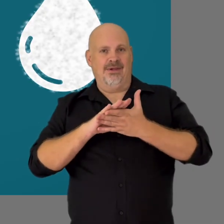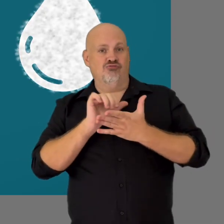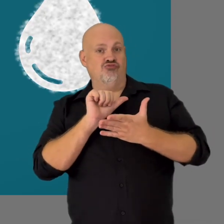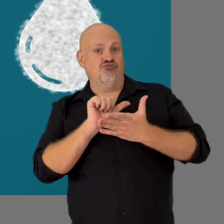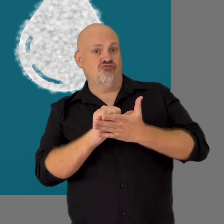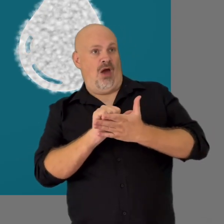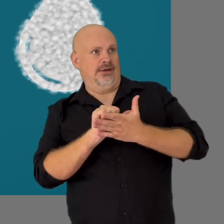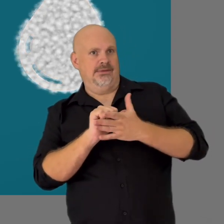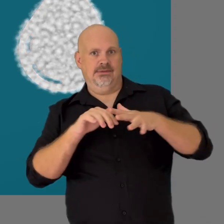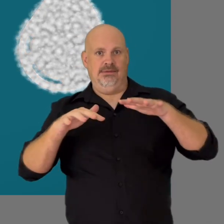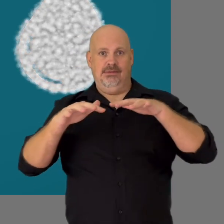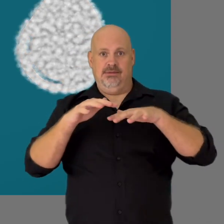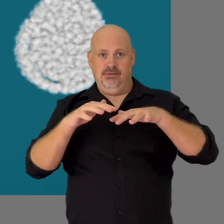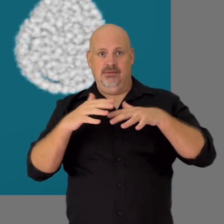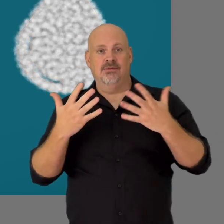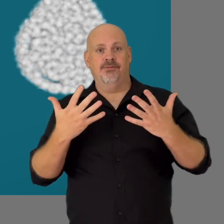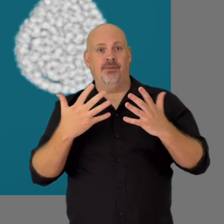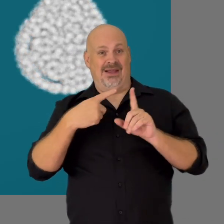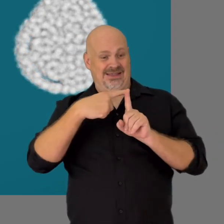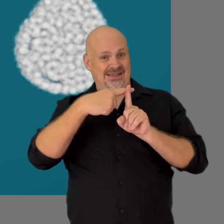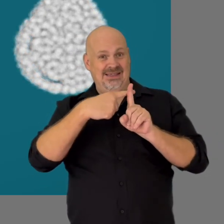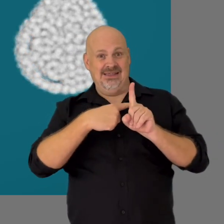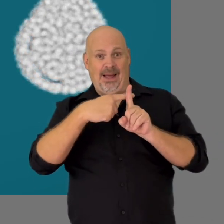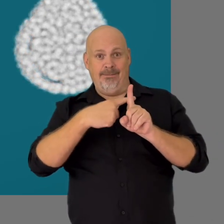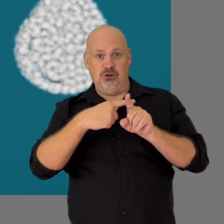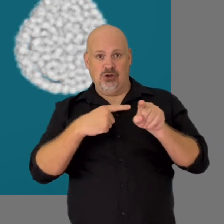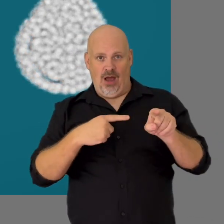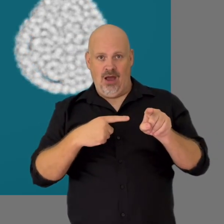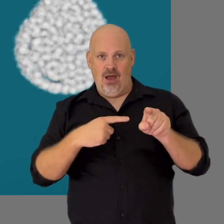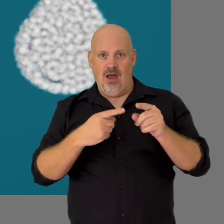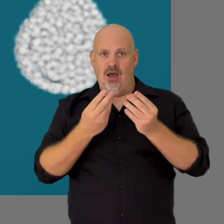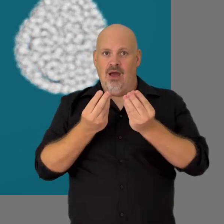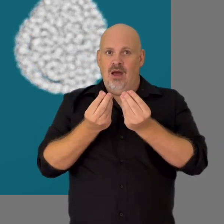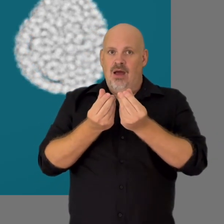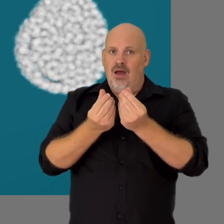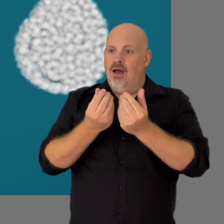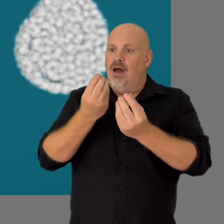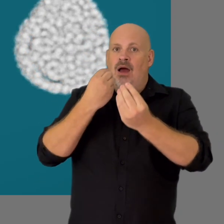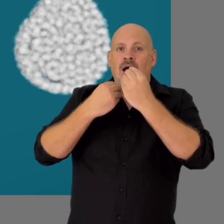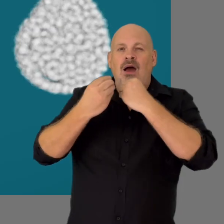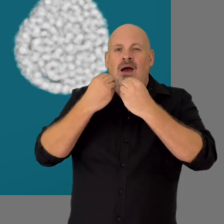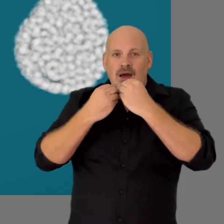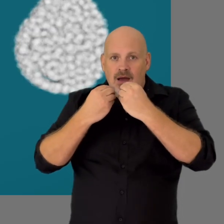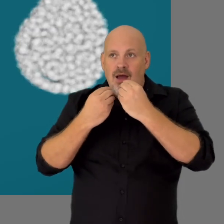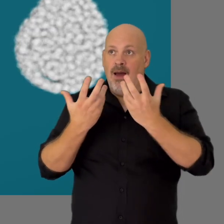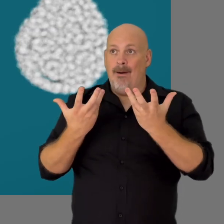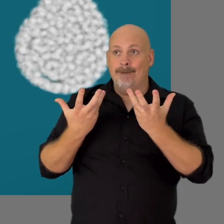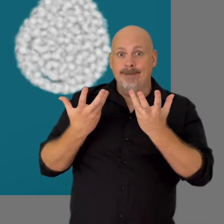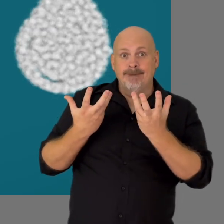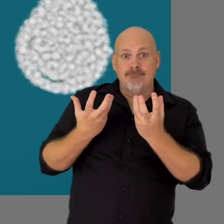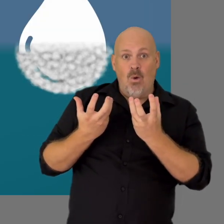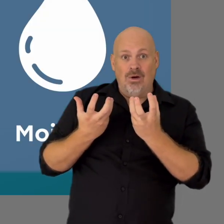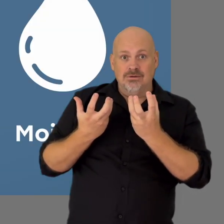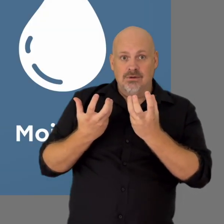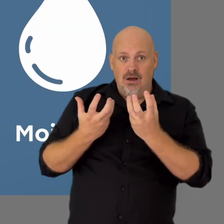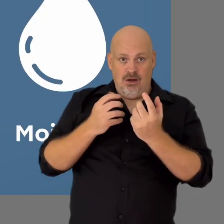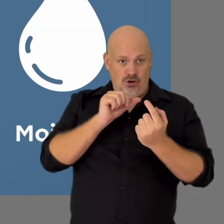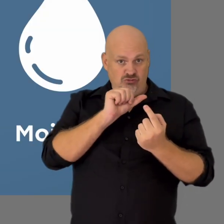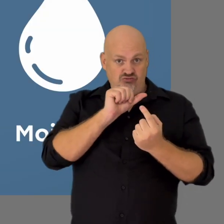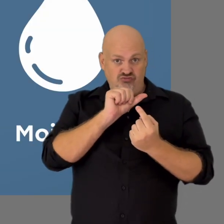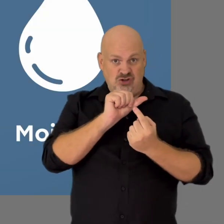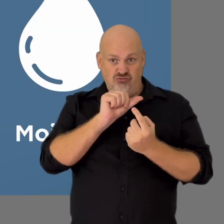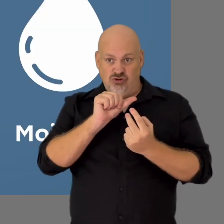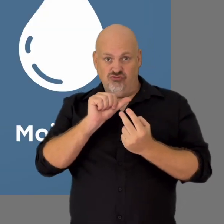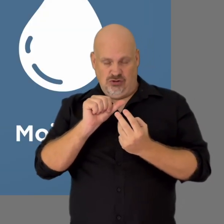correct. The perfect conditions for mould growth indoors involve a moderate temperature, abundant nutrients, and adequate